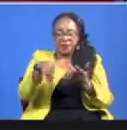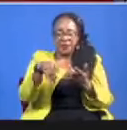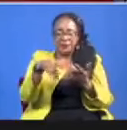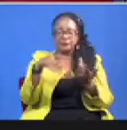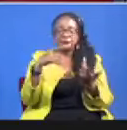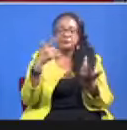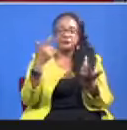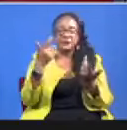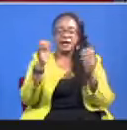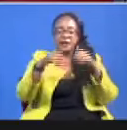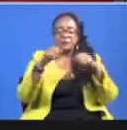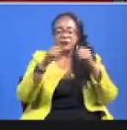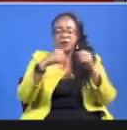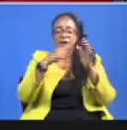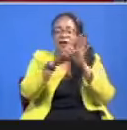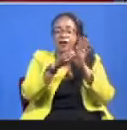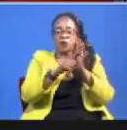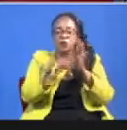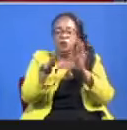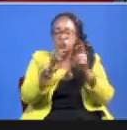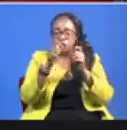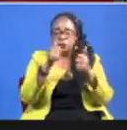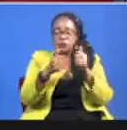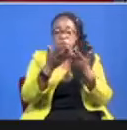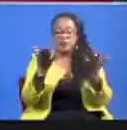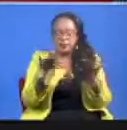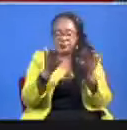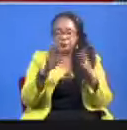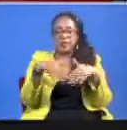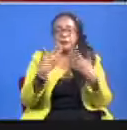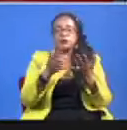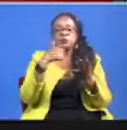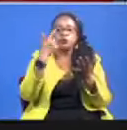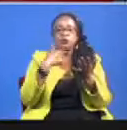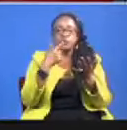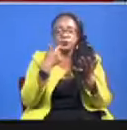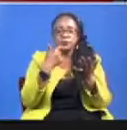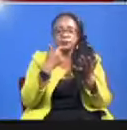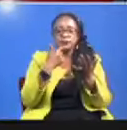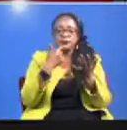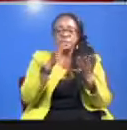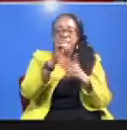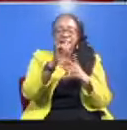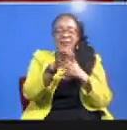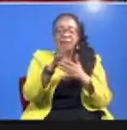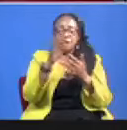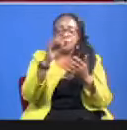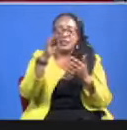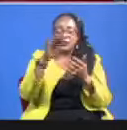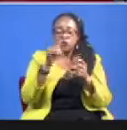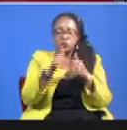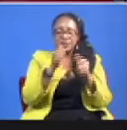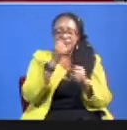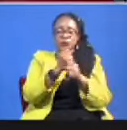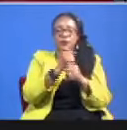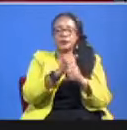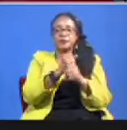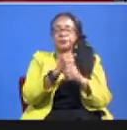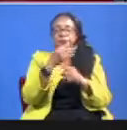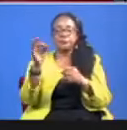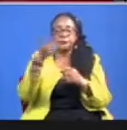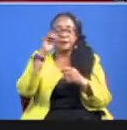PPP agreements is there were significant legal questions absent transparency about who's advising government and the obligations that government